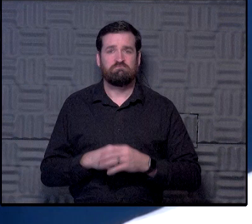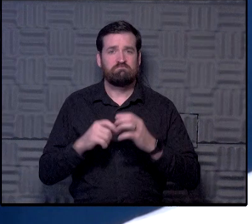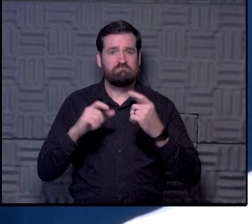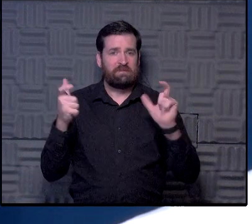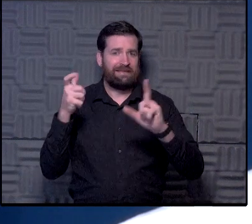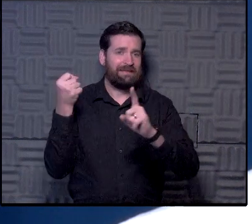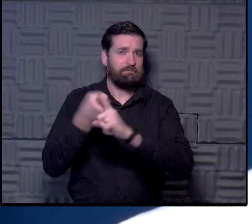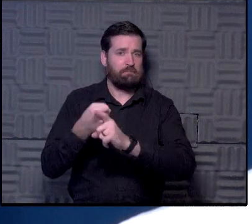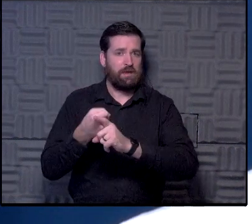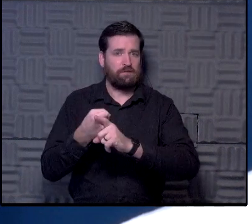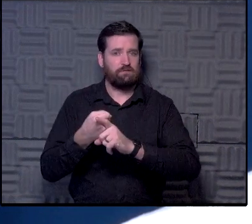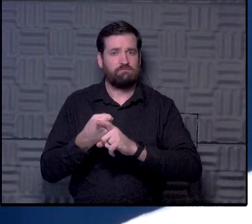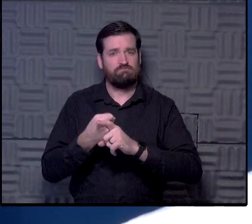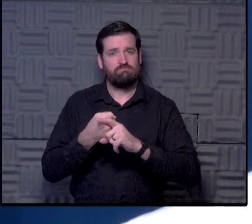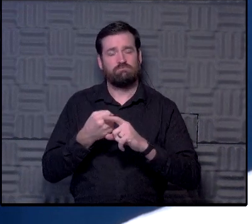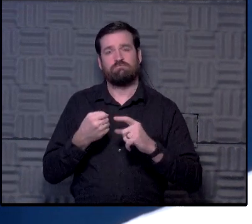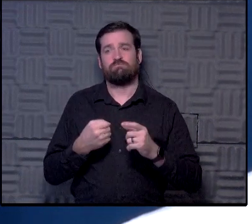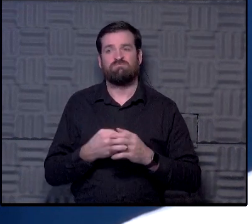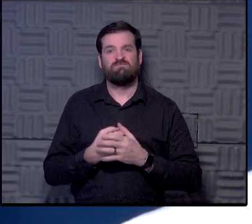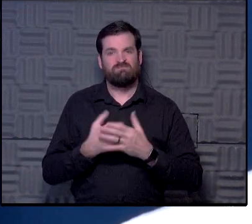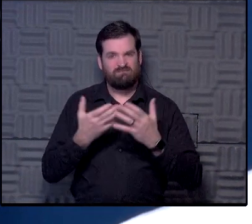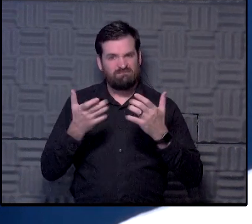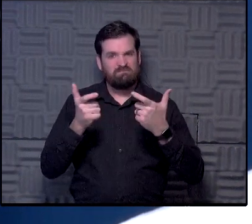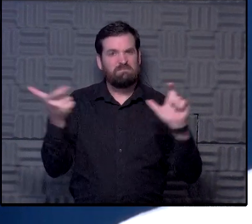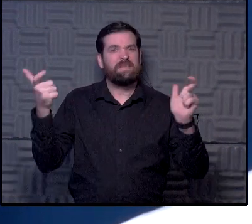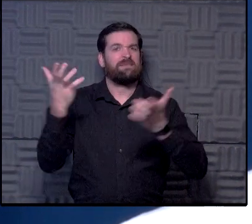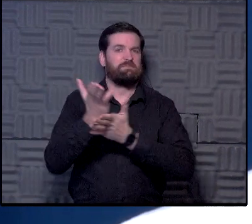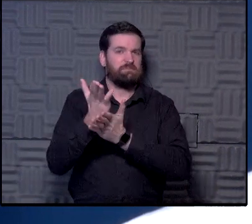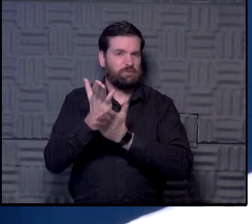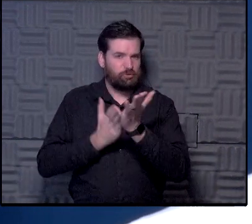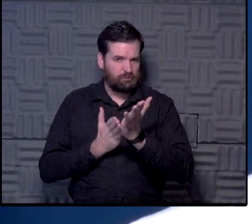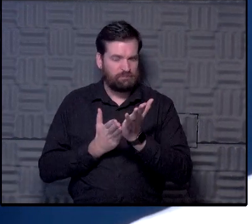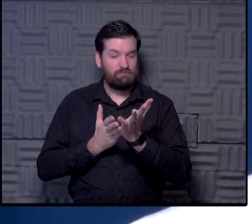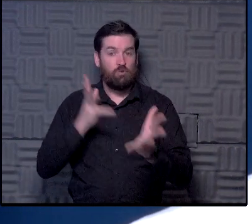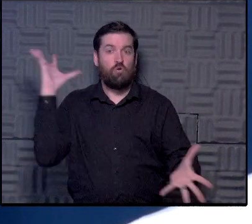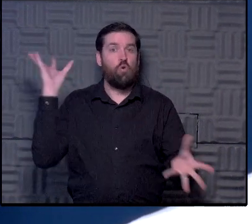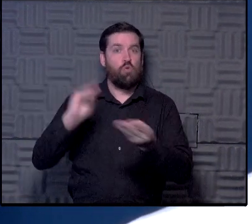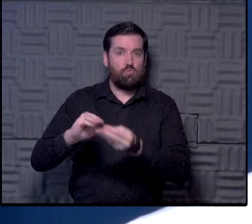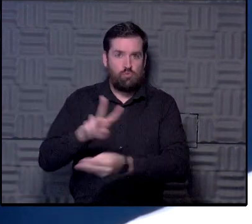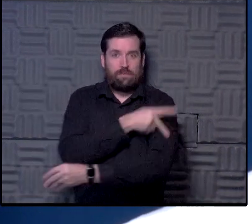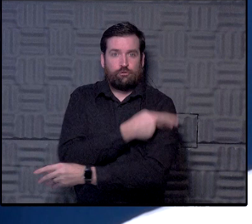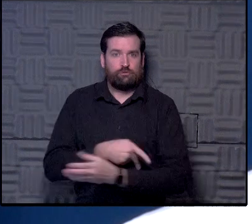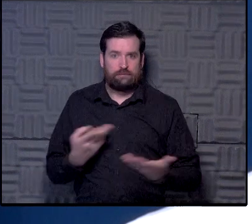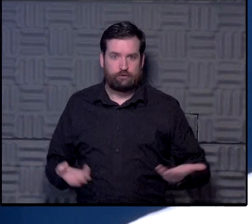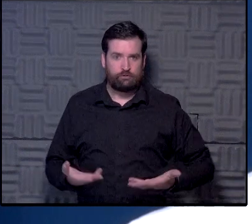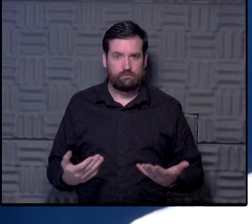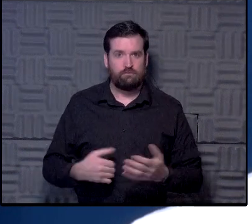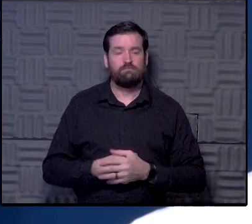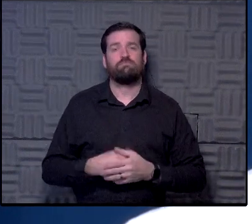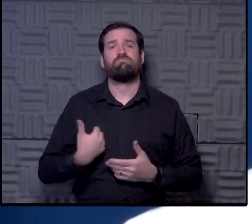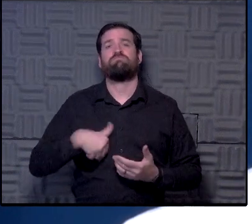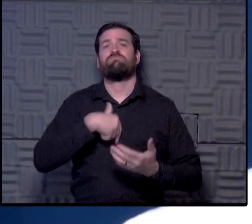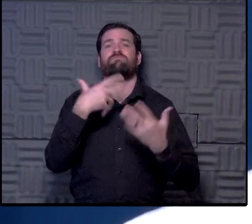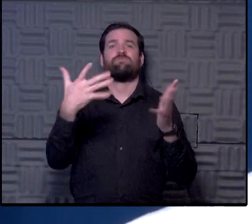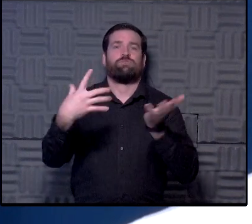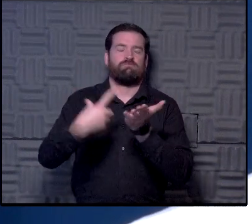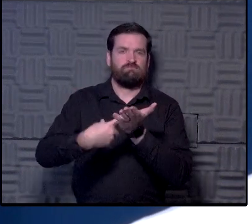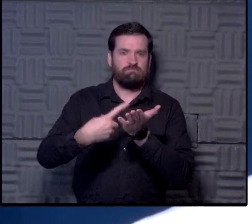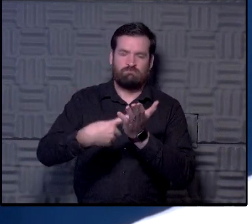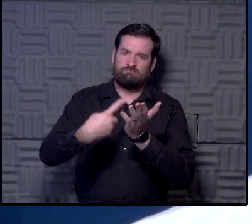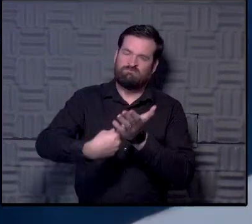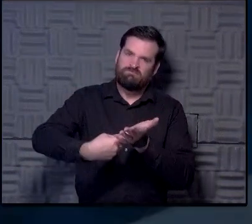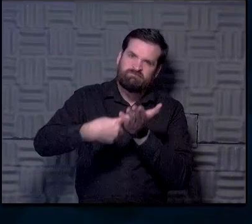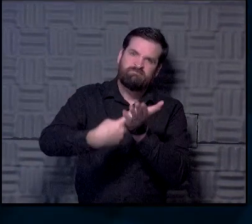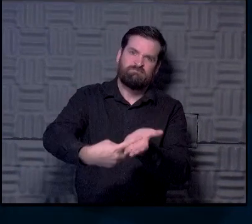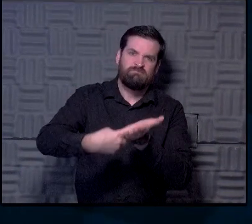impact. I mean, that's a big proportion of the number of total patients in our hospital. And you know, we've spoken about that at length